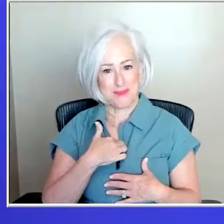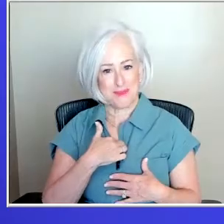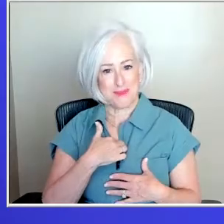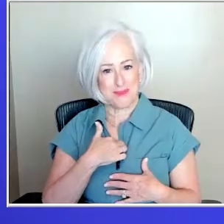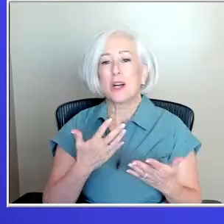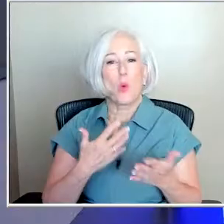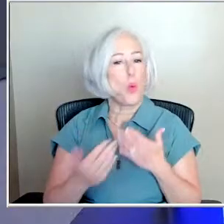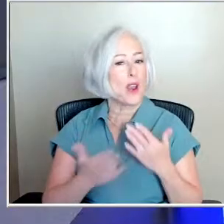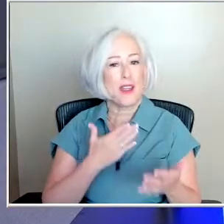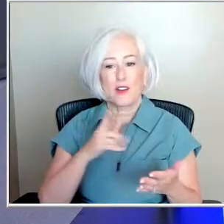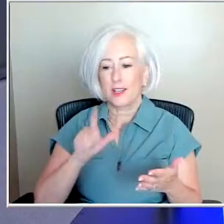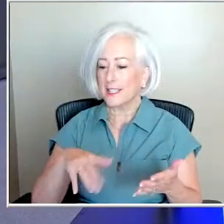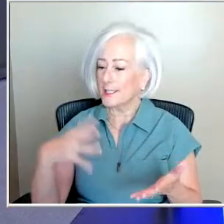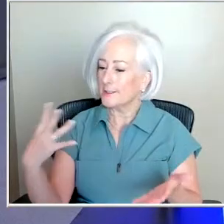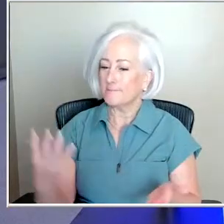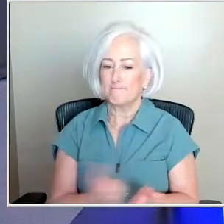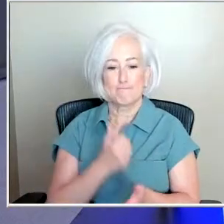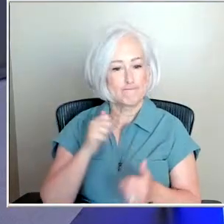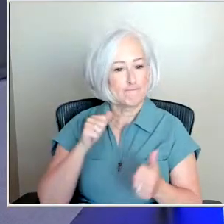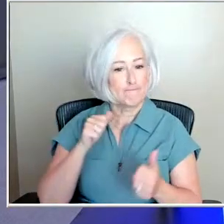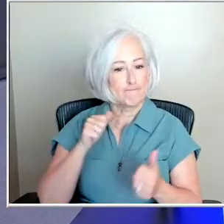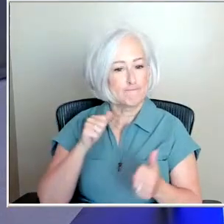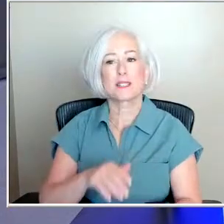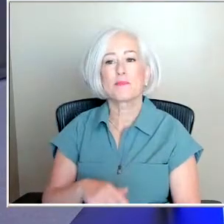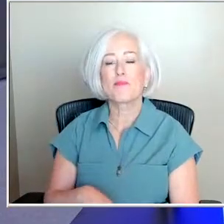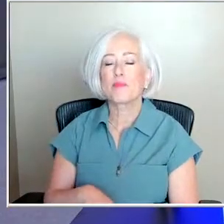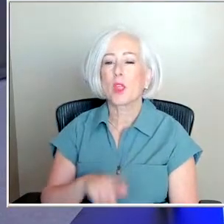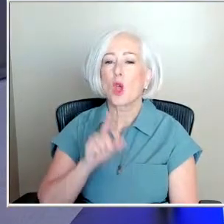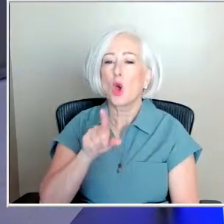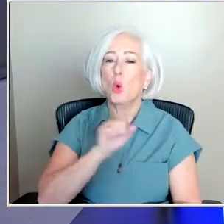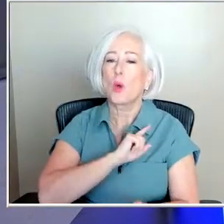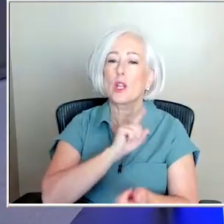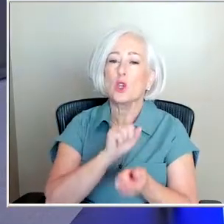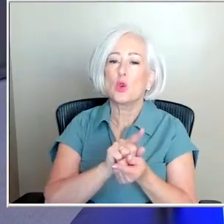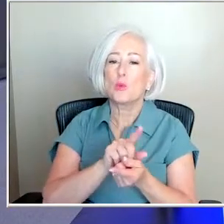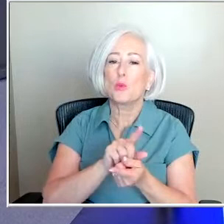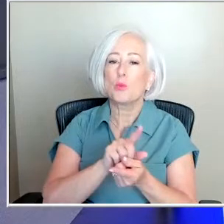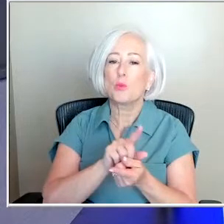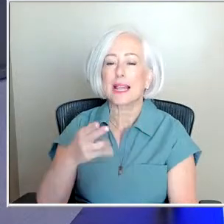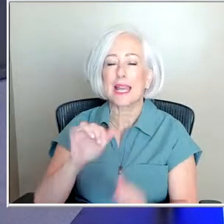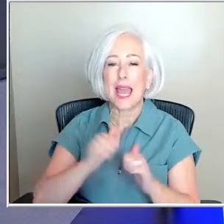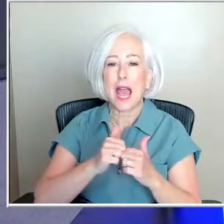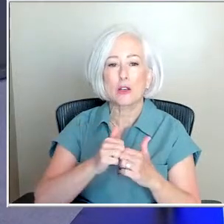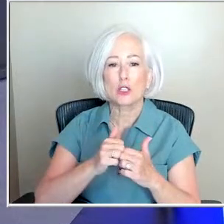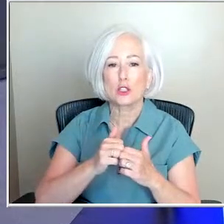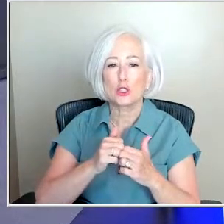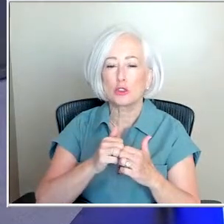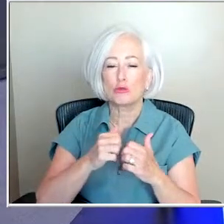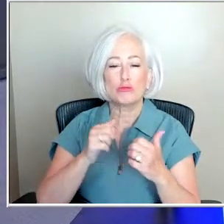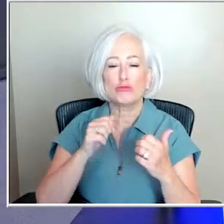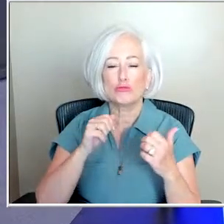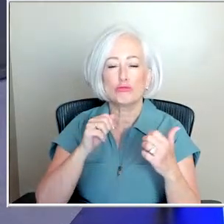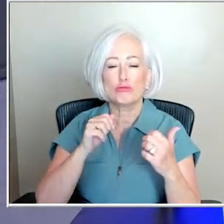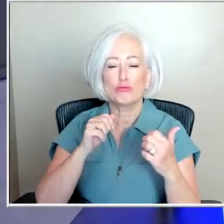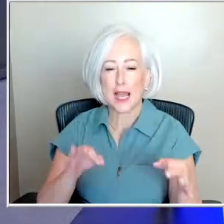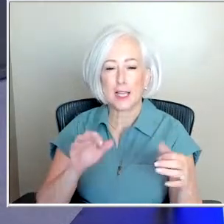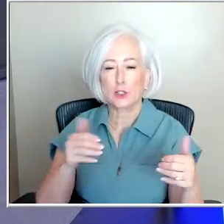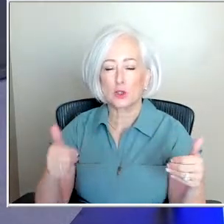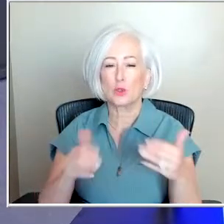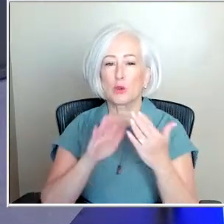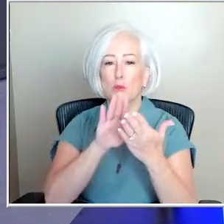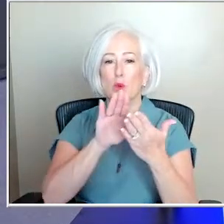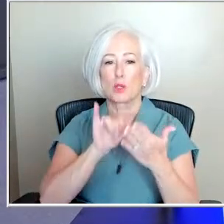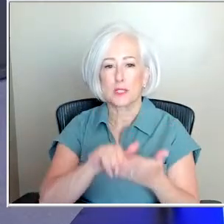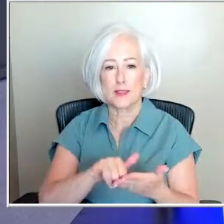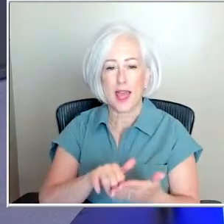on. Dr. Yacoub, when you meet Kaleigh, how did you tackle this head on? I was very proud of Kaleigh's attitude towards